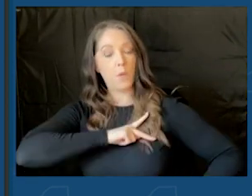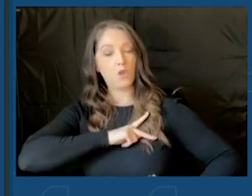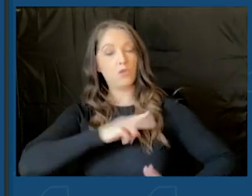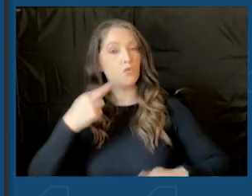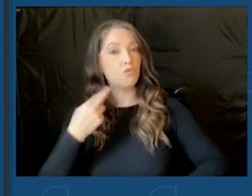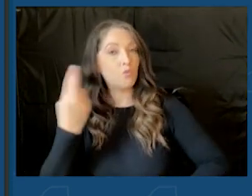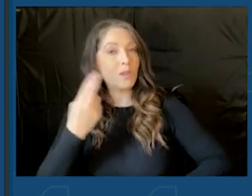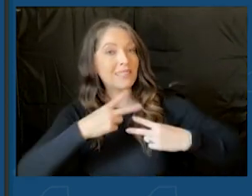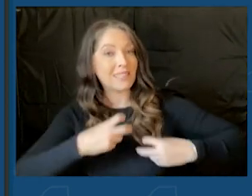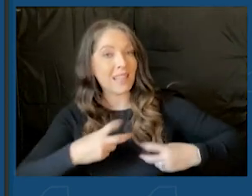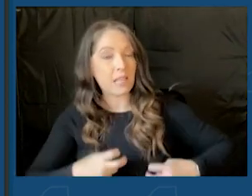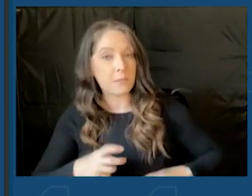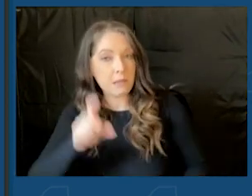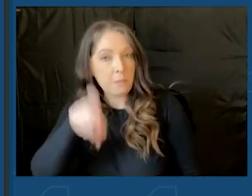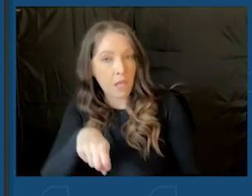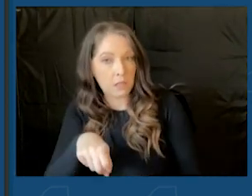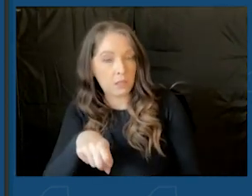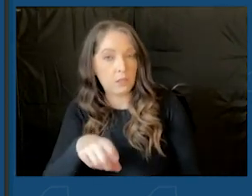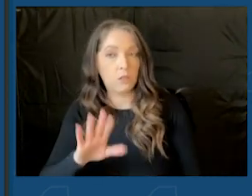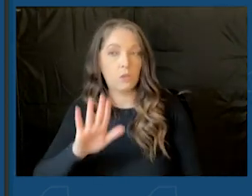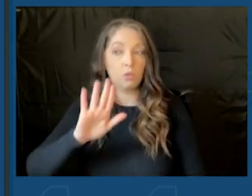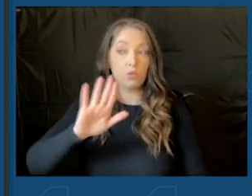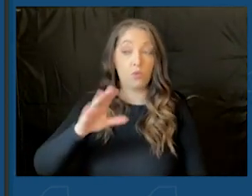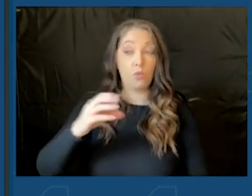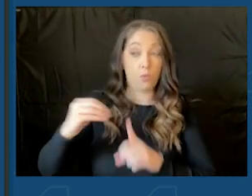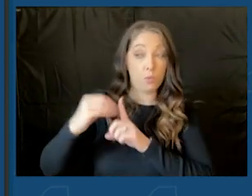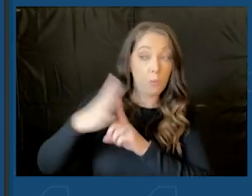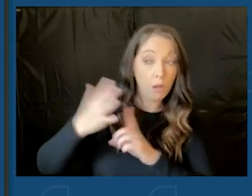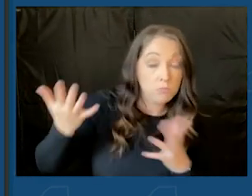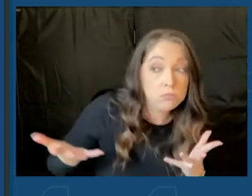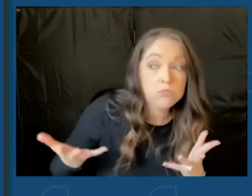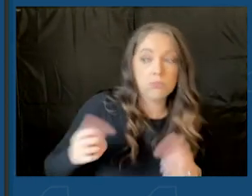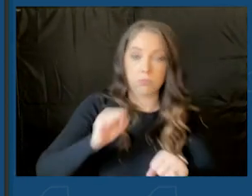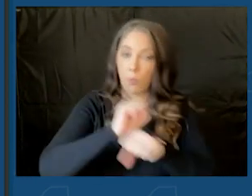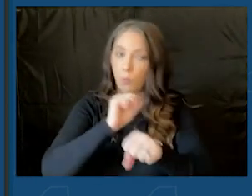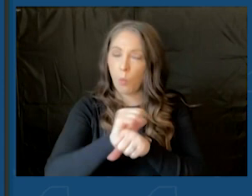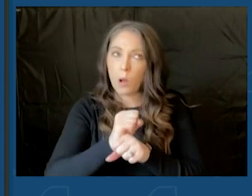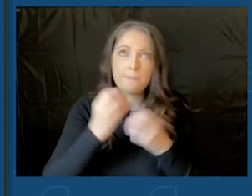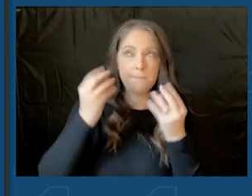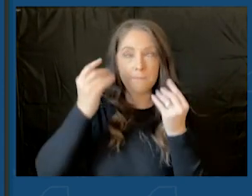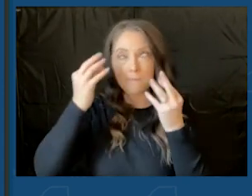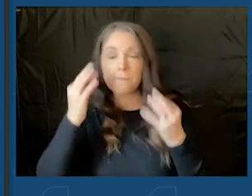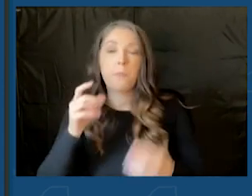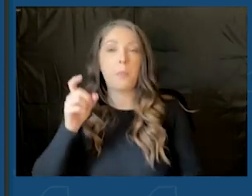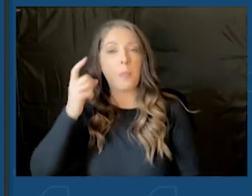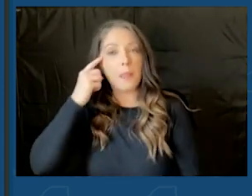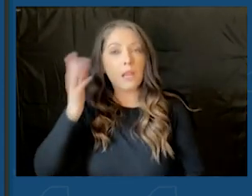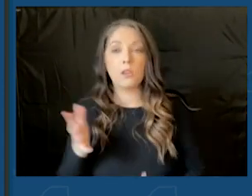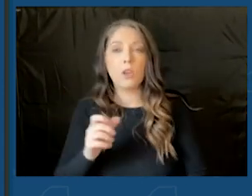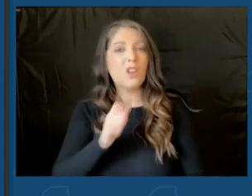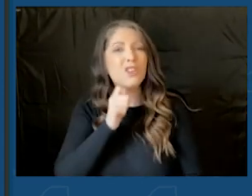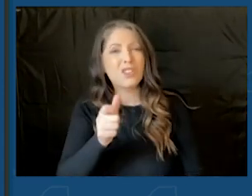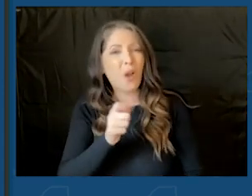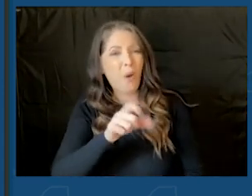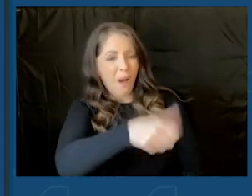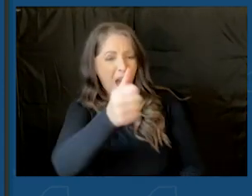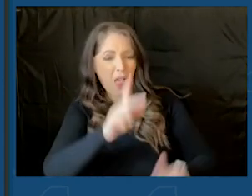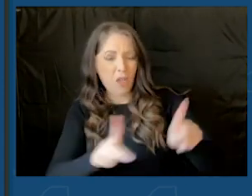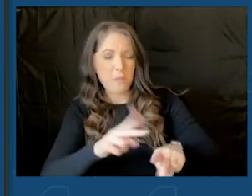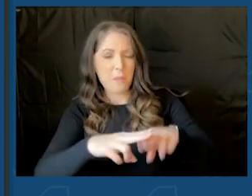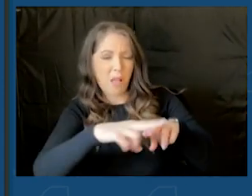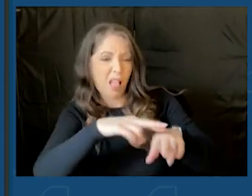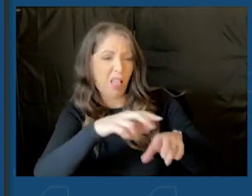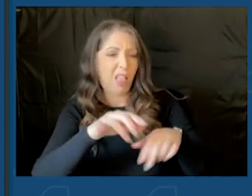to, your own vulnerabilities, where you work. You make your own determination. But do not judge your fellow passengers on what